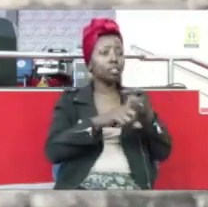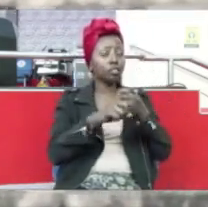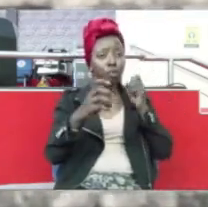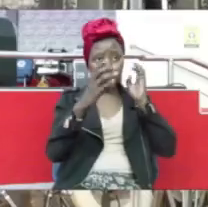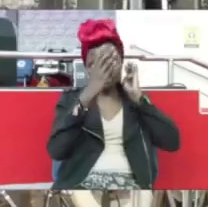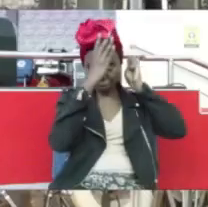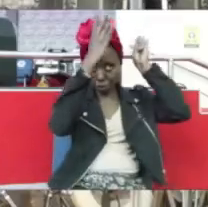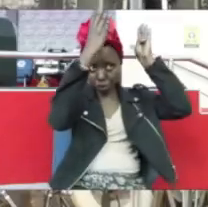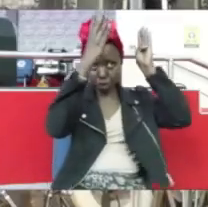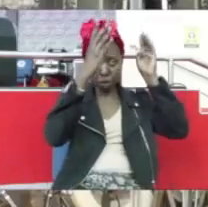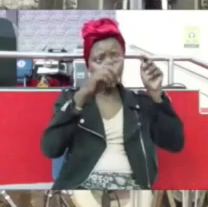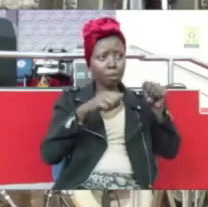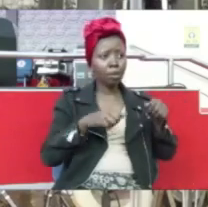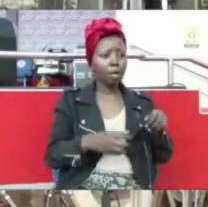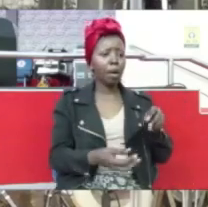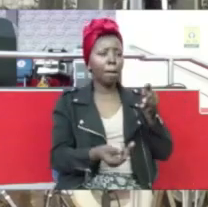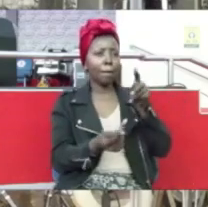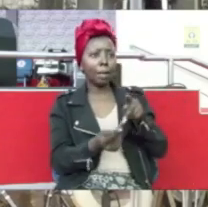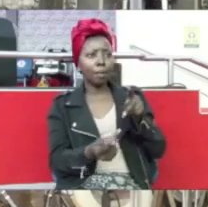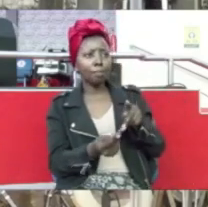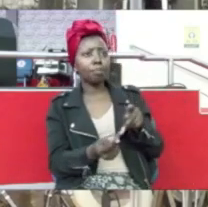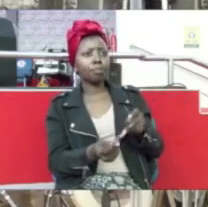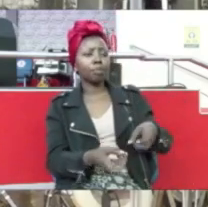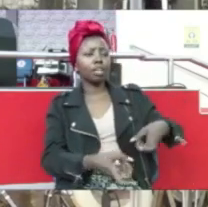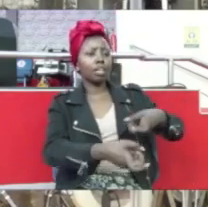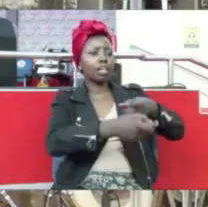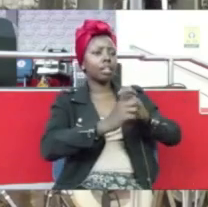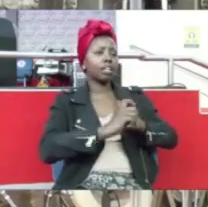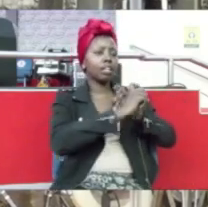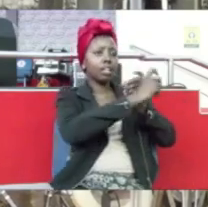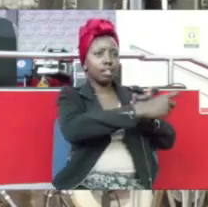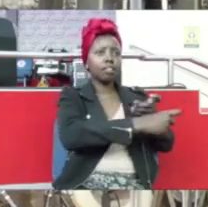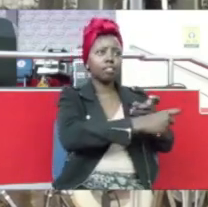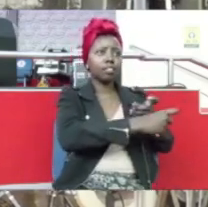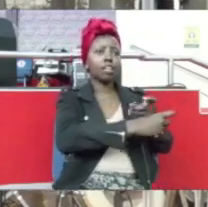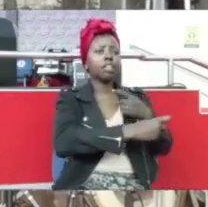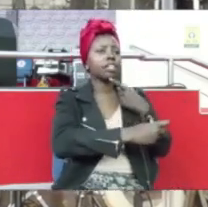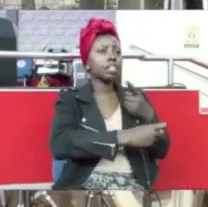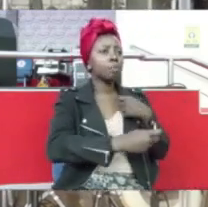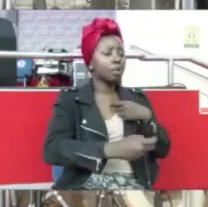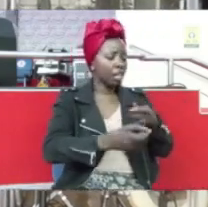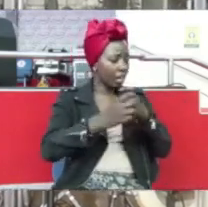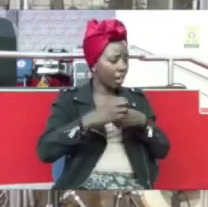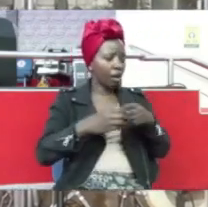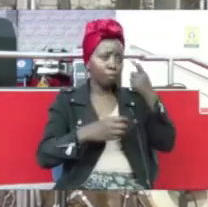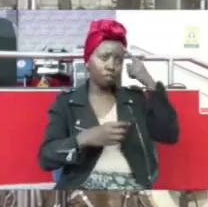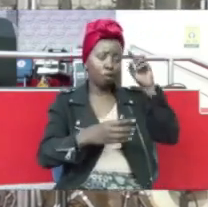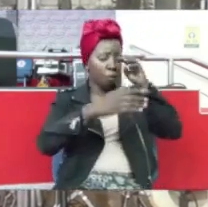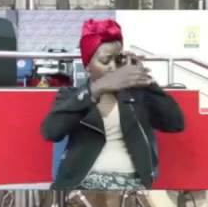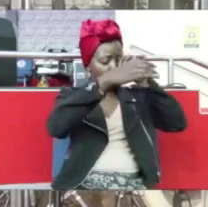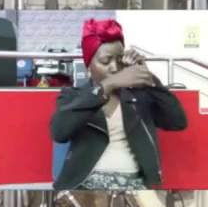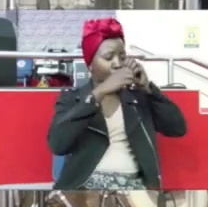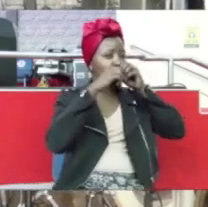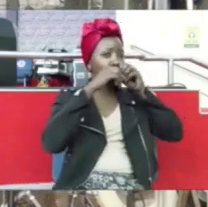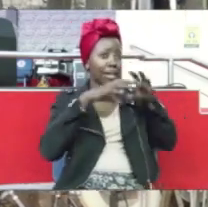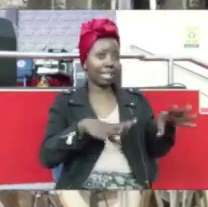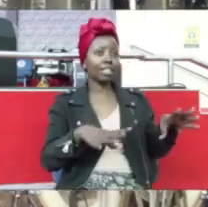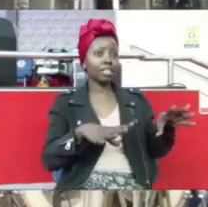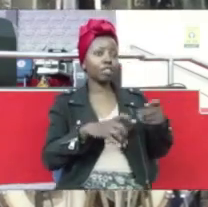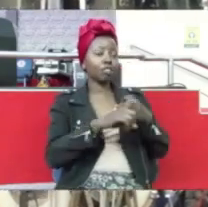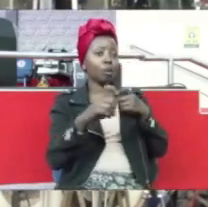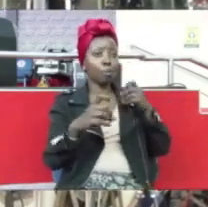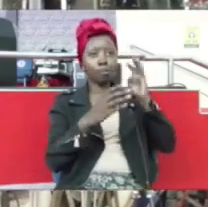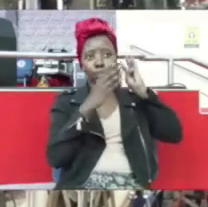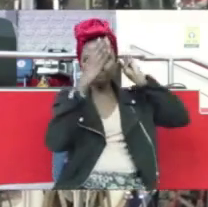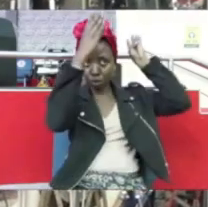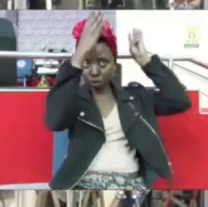before him and you tell him, Father, my prophet, I have come for a blessing. Ile matoleo ni funguo na